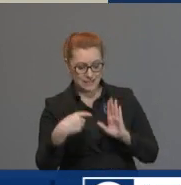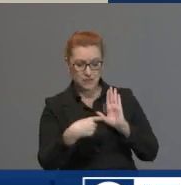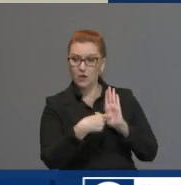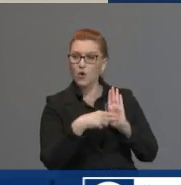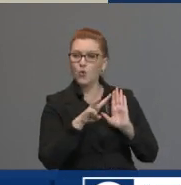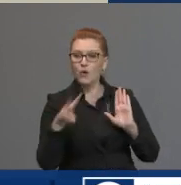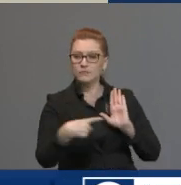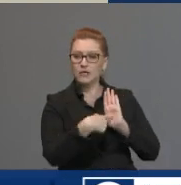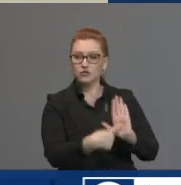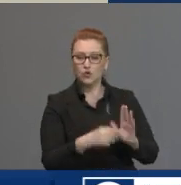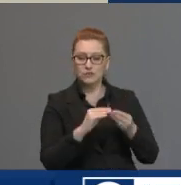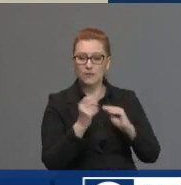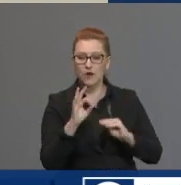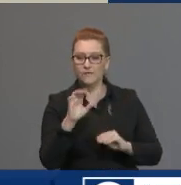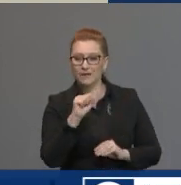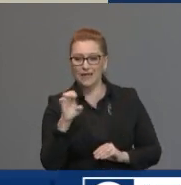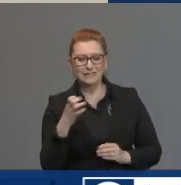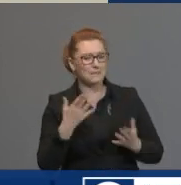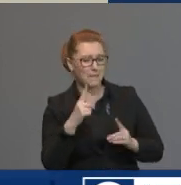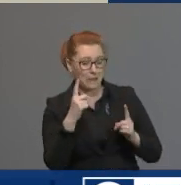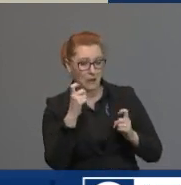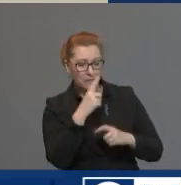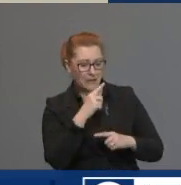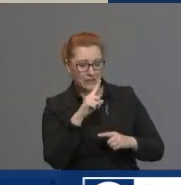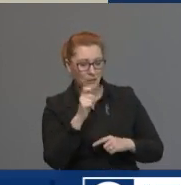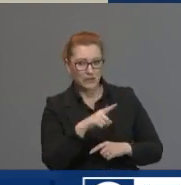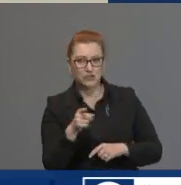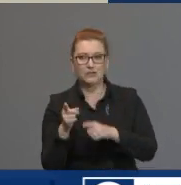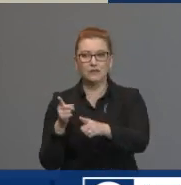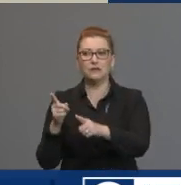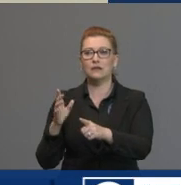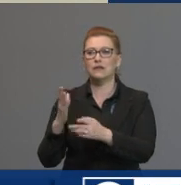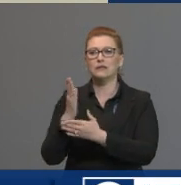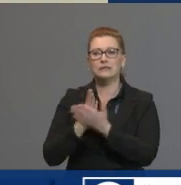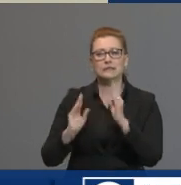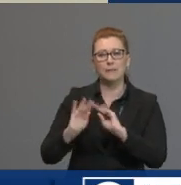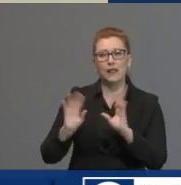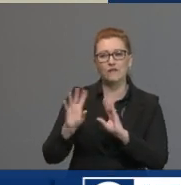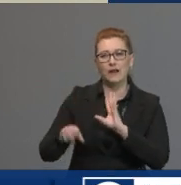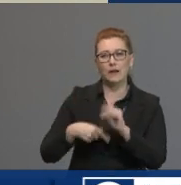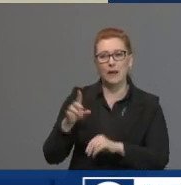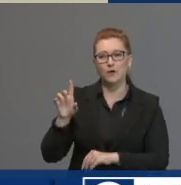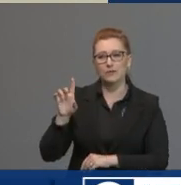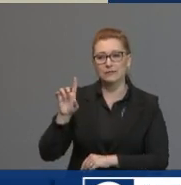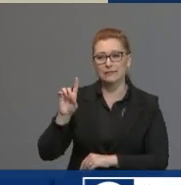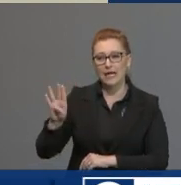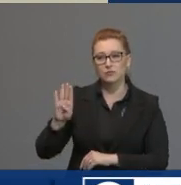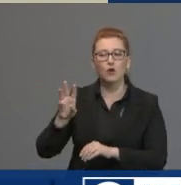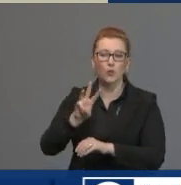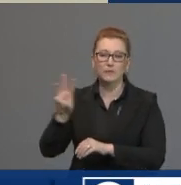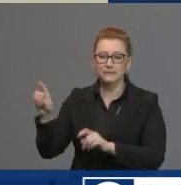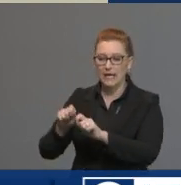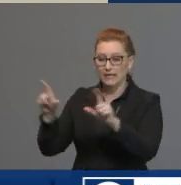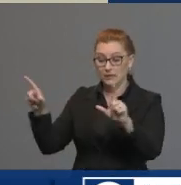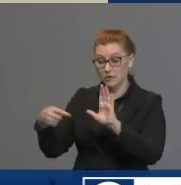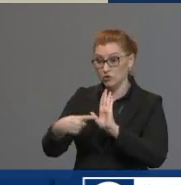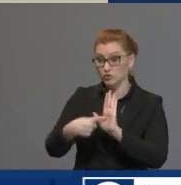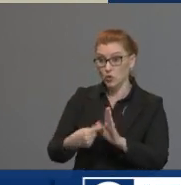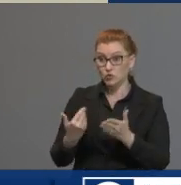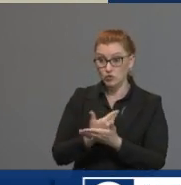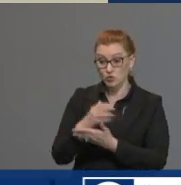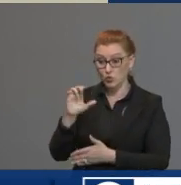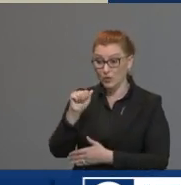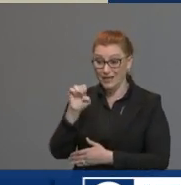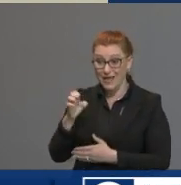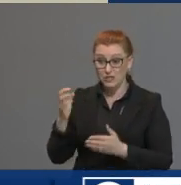of cases. It might be a complicated question. Maybe we can resolve it. Maybe some clarification on the dashboard summary. You indicate new